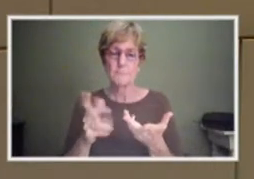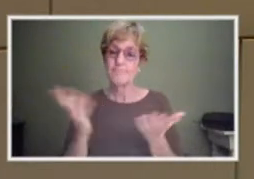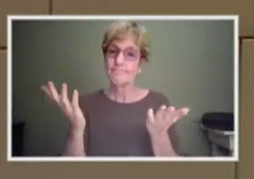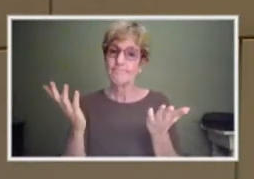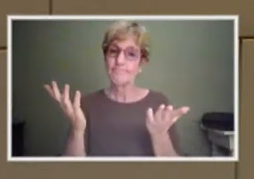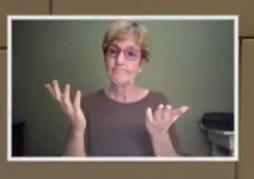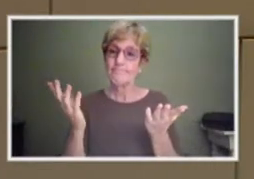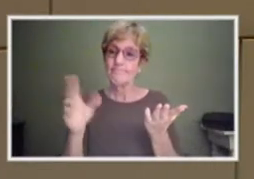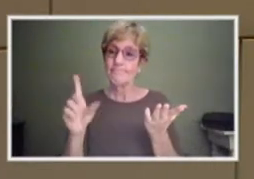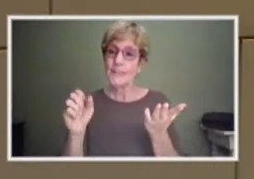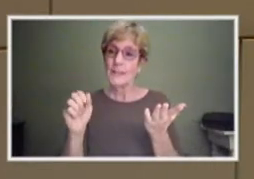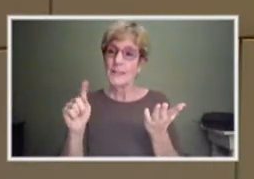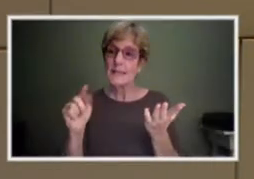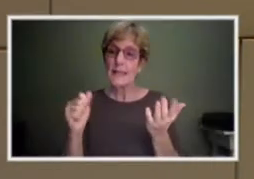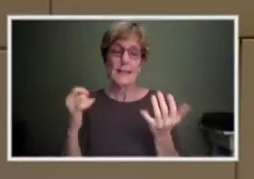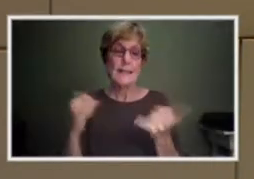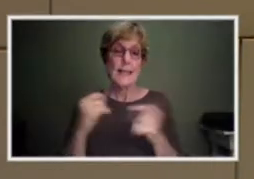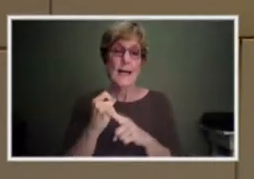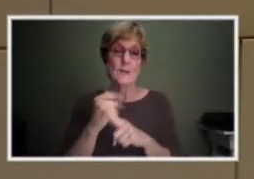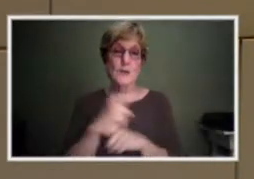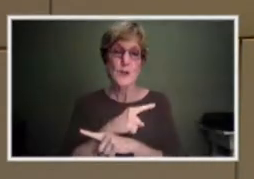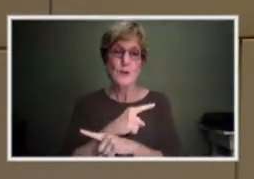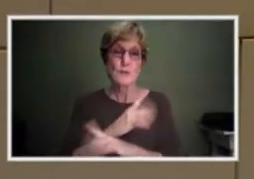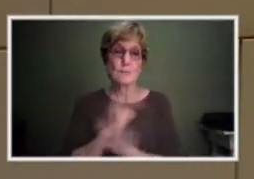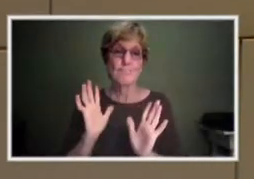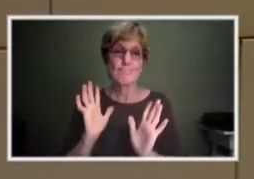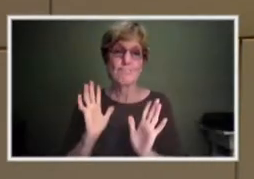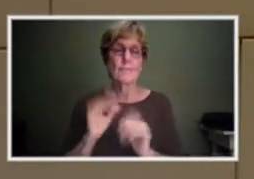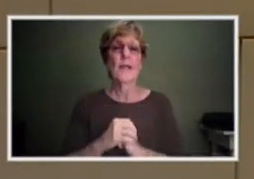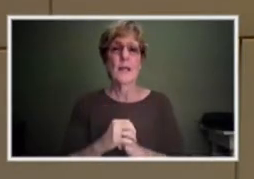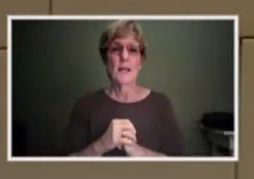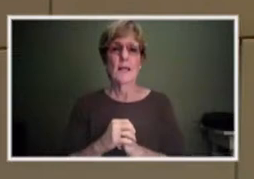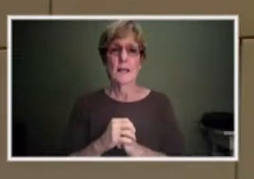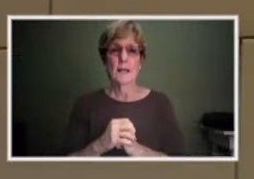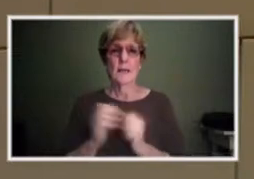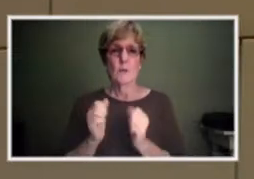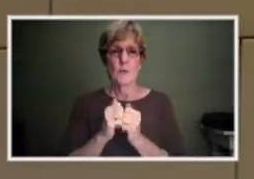is skewed right now with the current